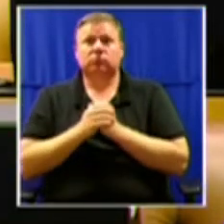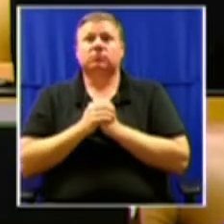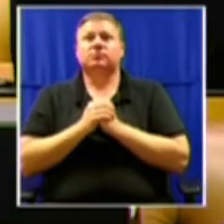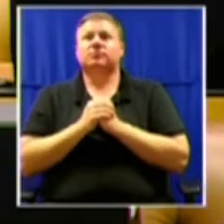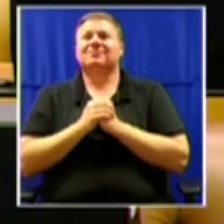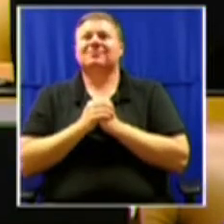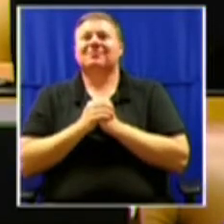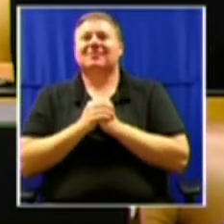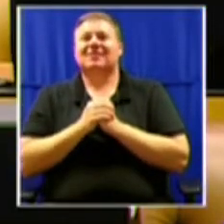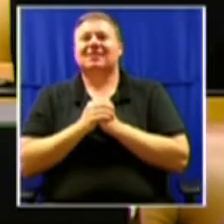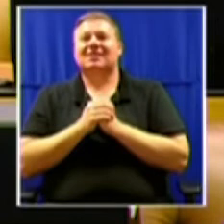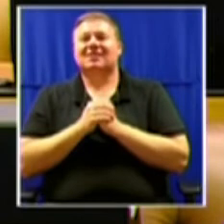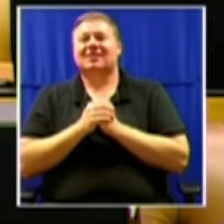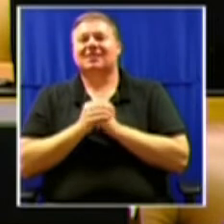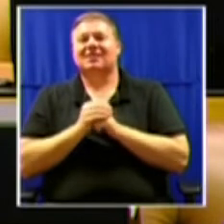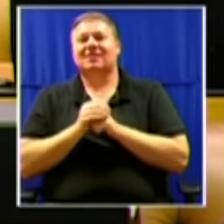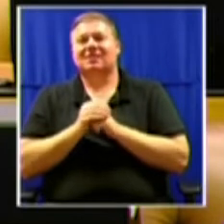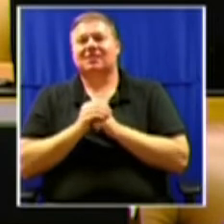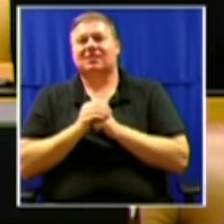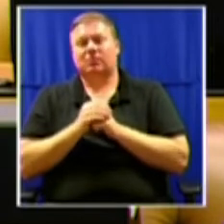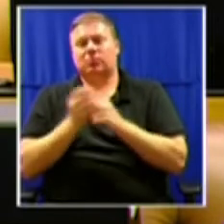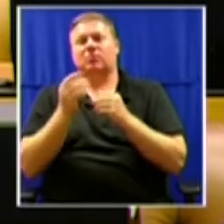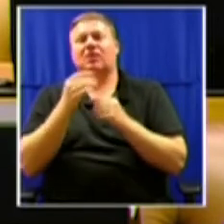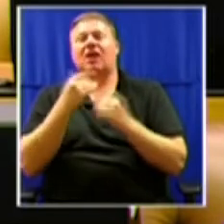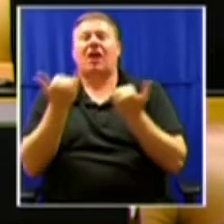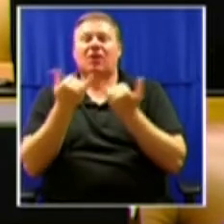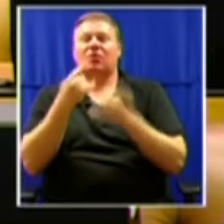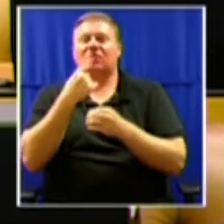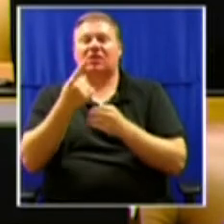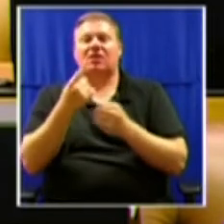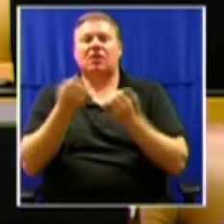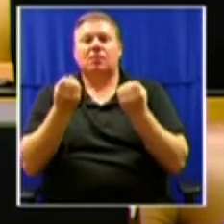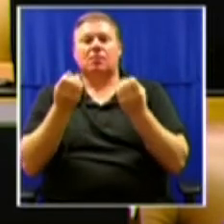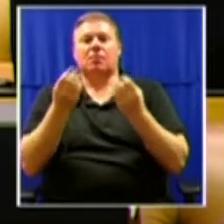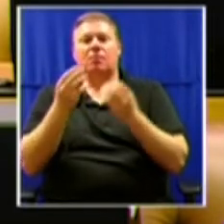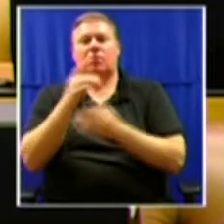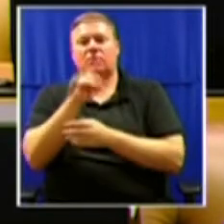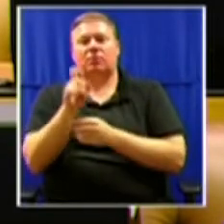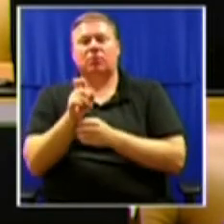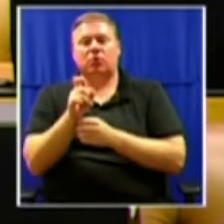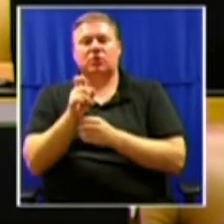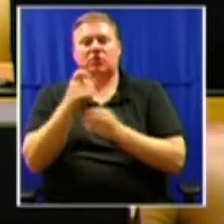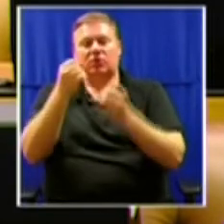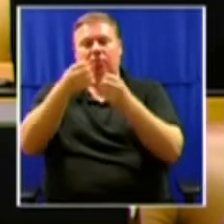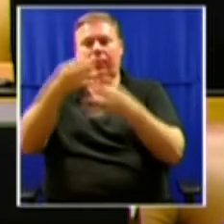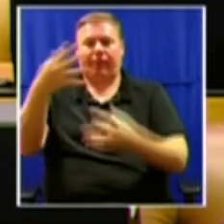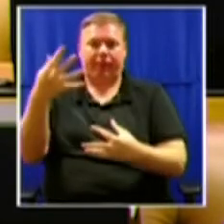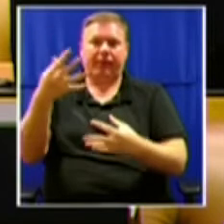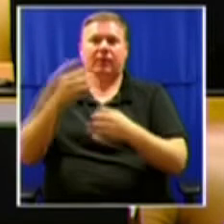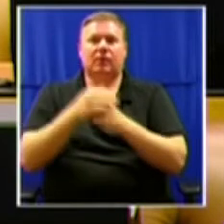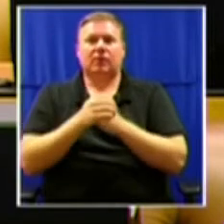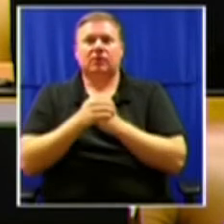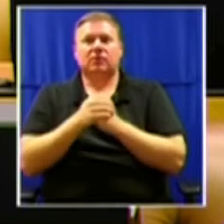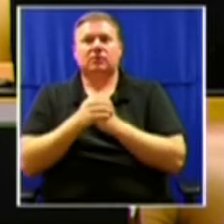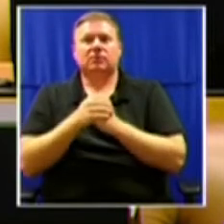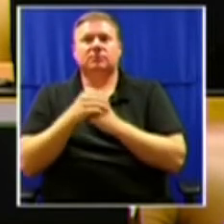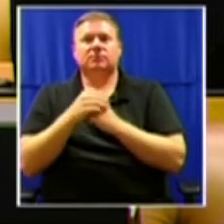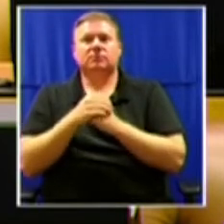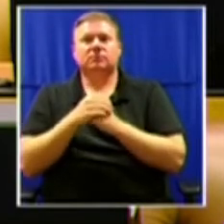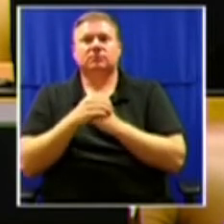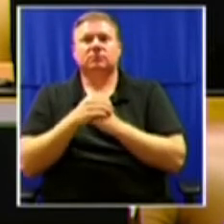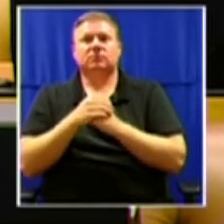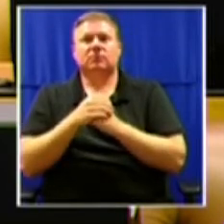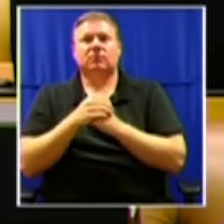Not necessarily, as you say, is a multiple and almost new questions on that. I will